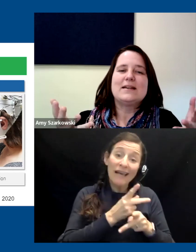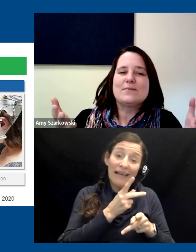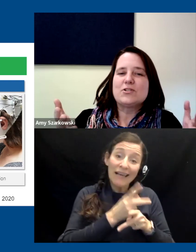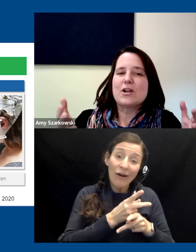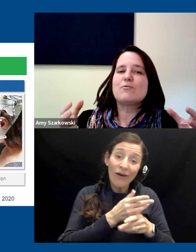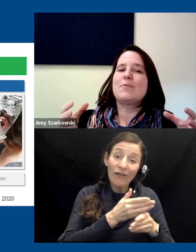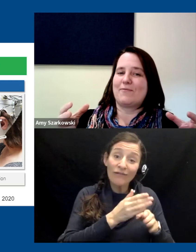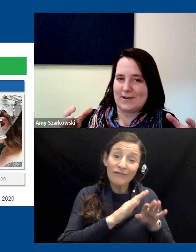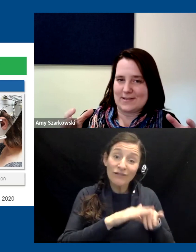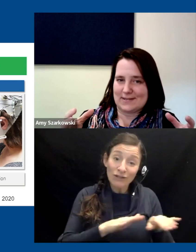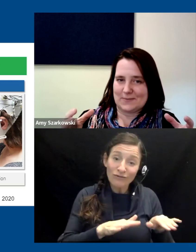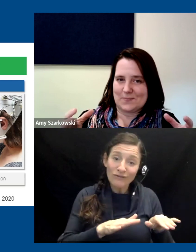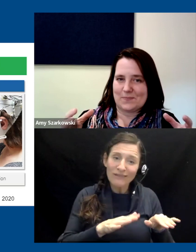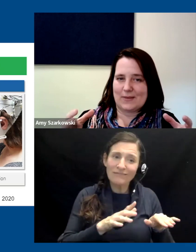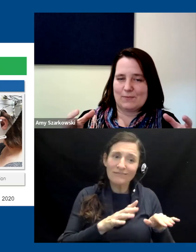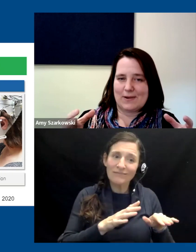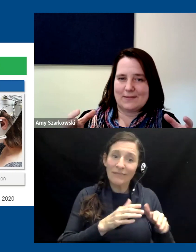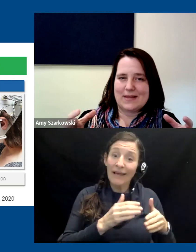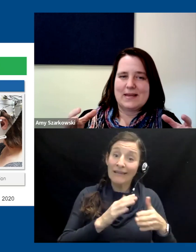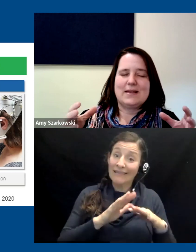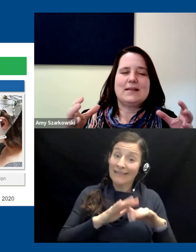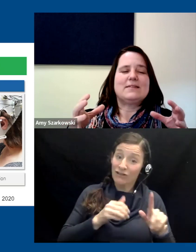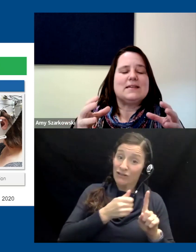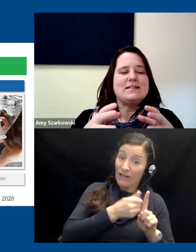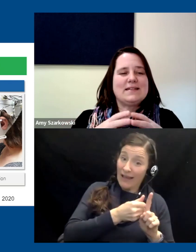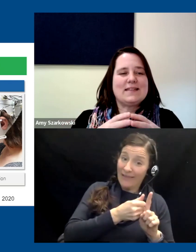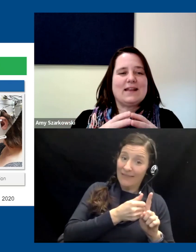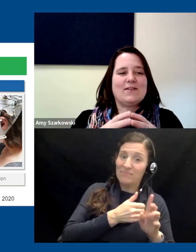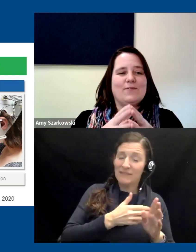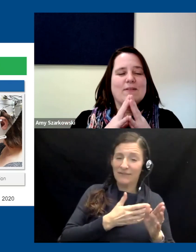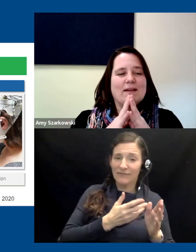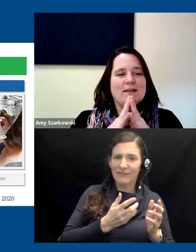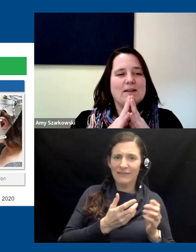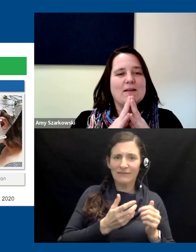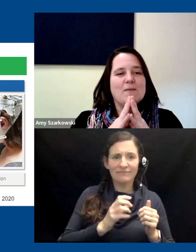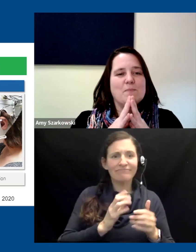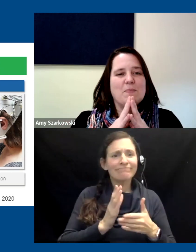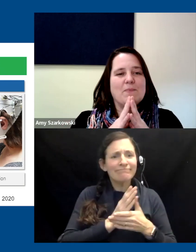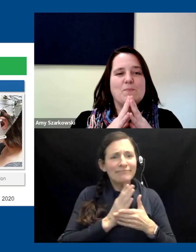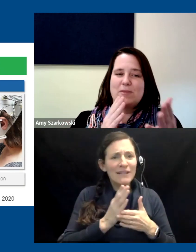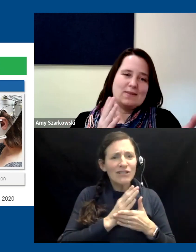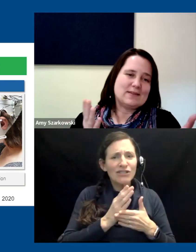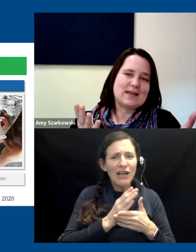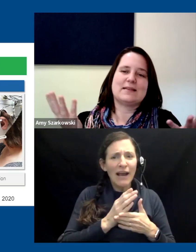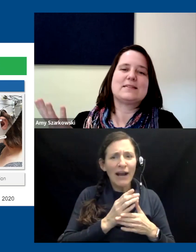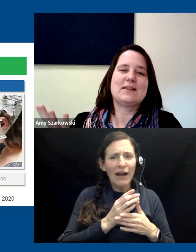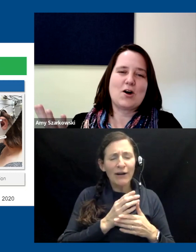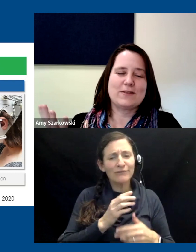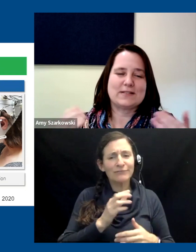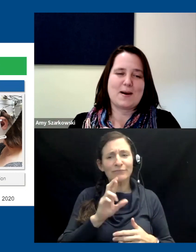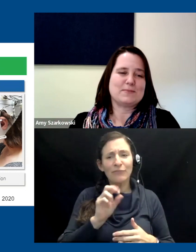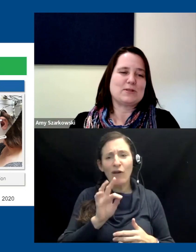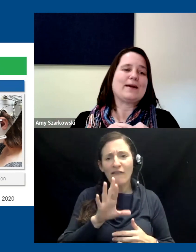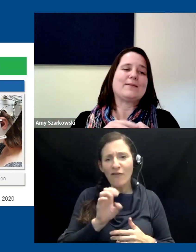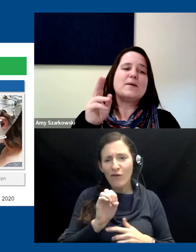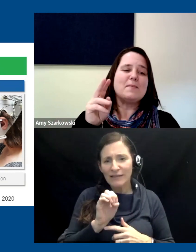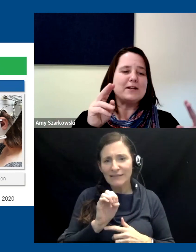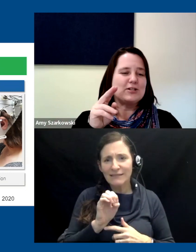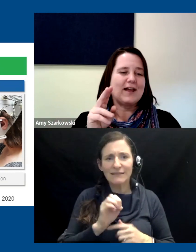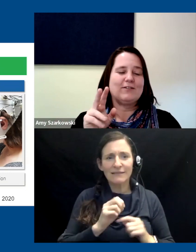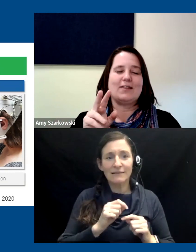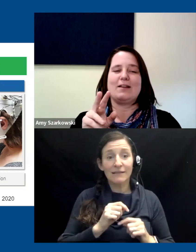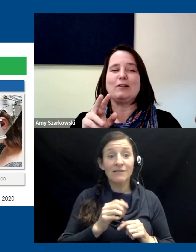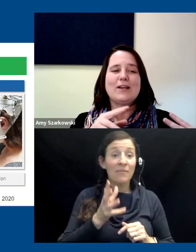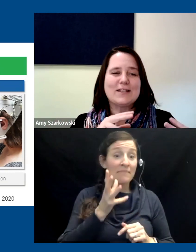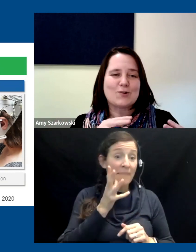use shared reference, right? This idea that if, in this case, let's call this a mom. So we got a mom